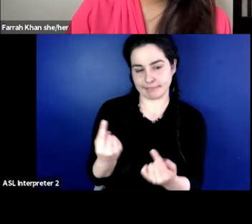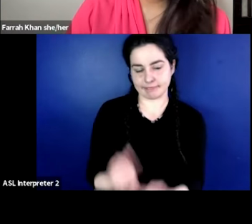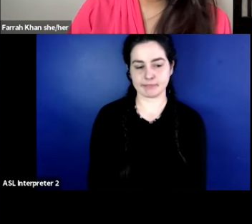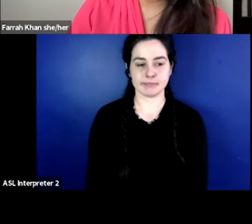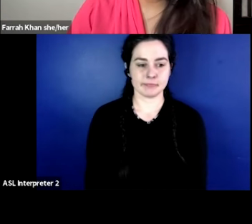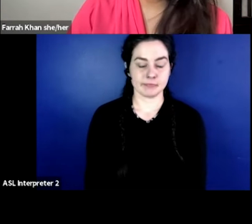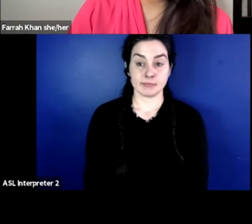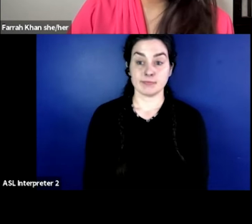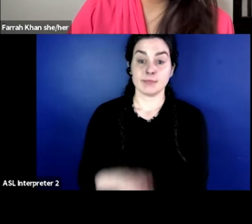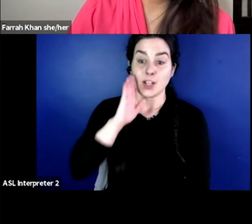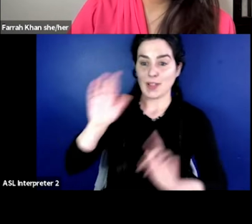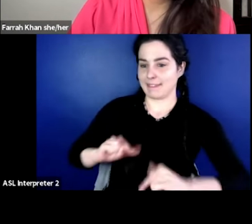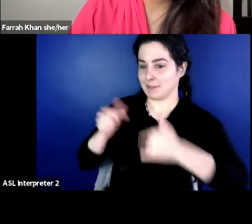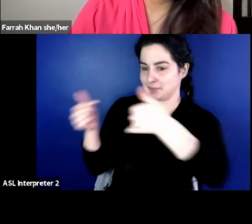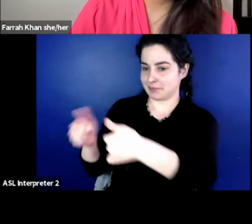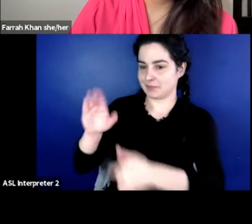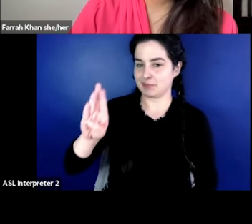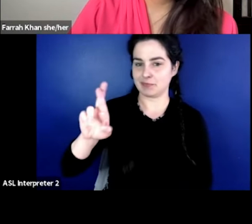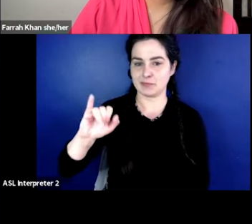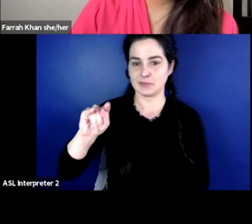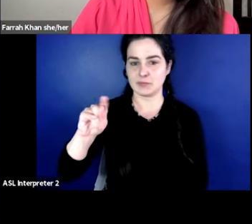And I'm going to pass this on to Brittany.